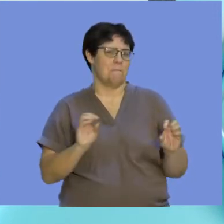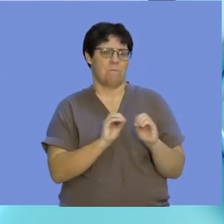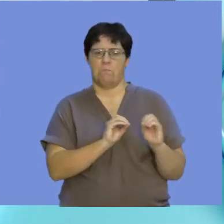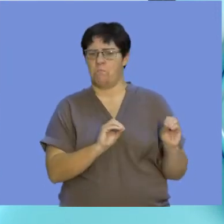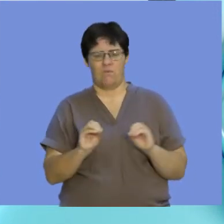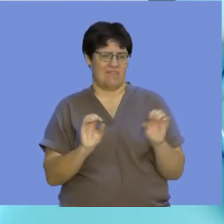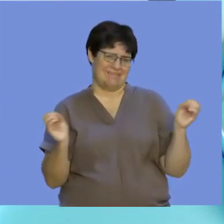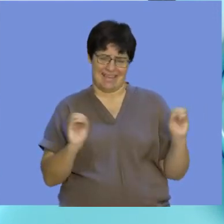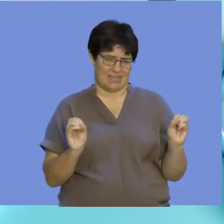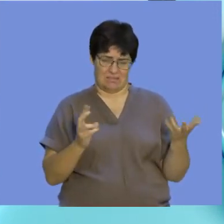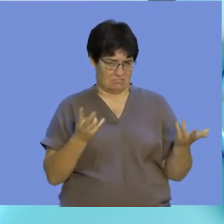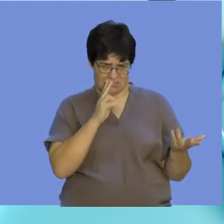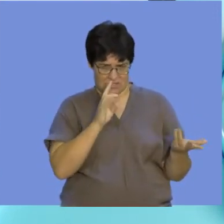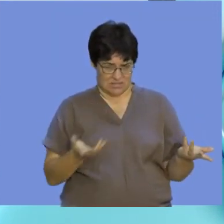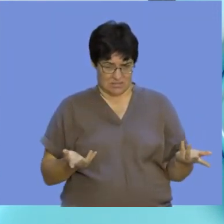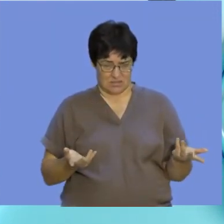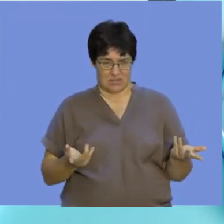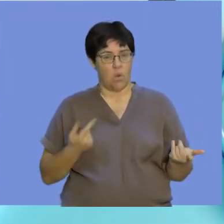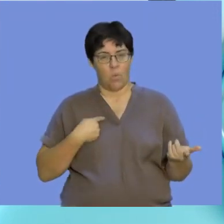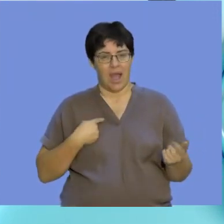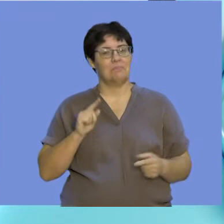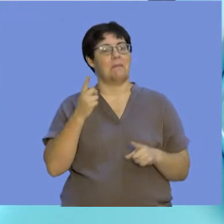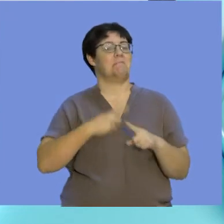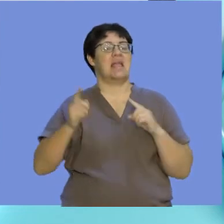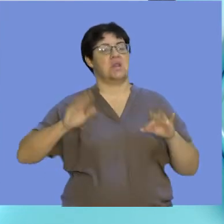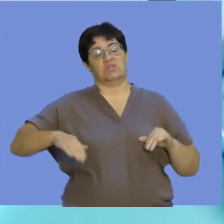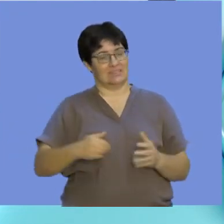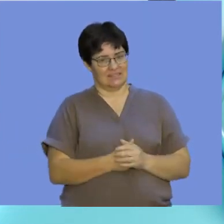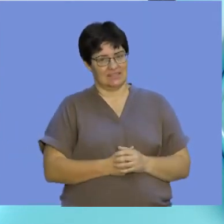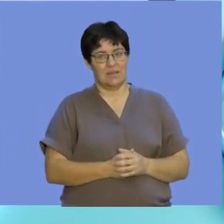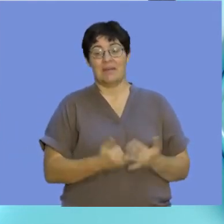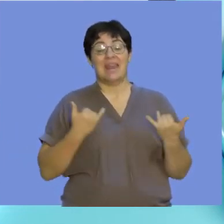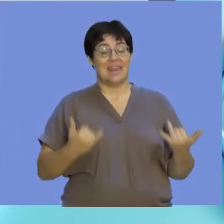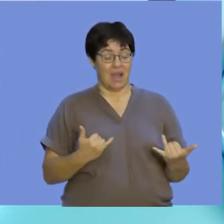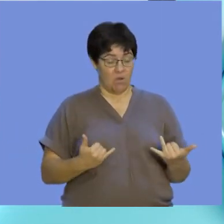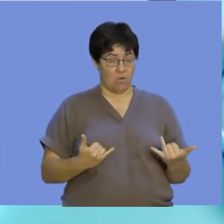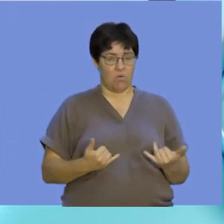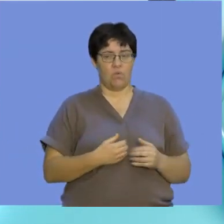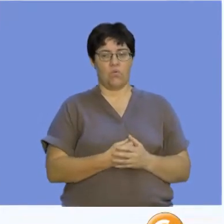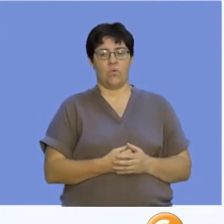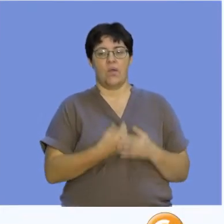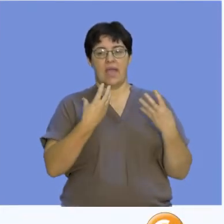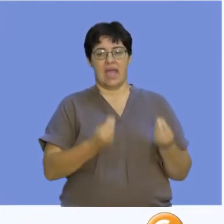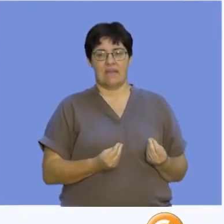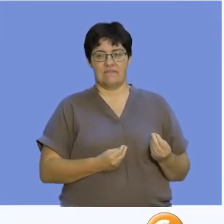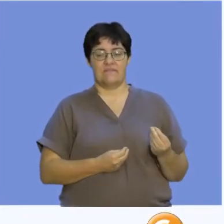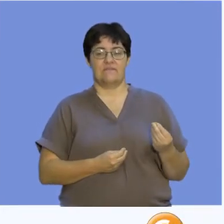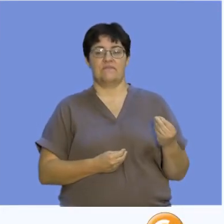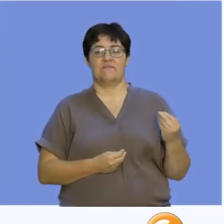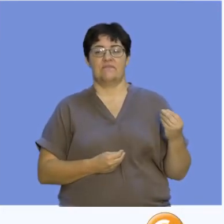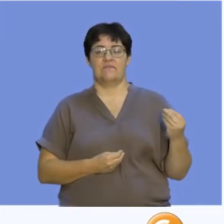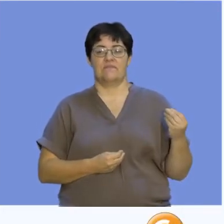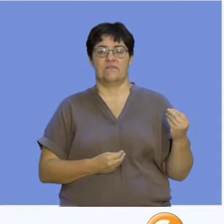at the moment, okay, because I haven't pressed play. But at the moment, we have my block A,